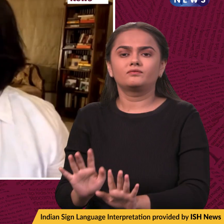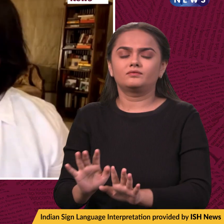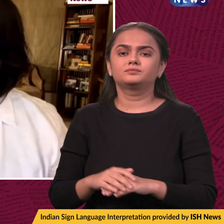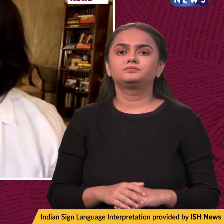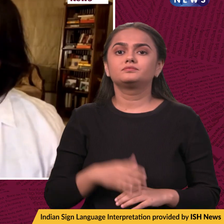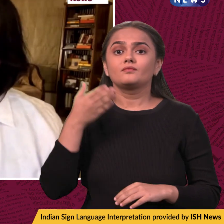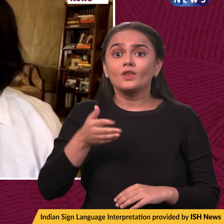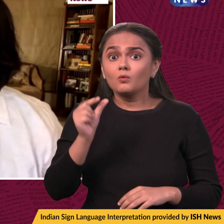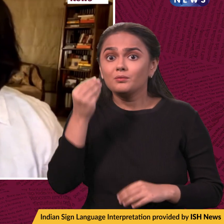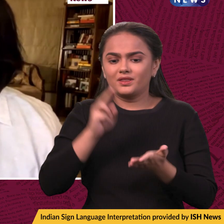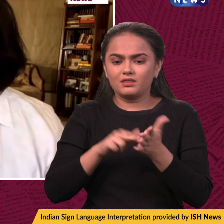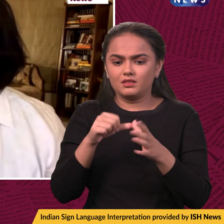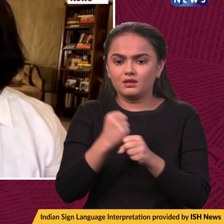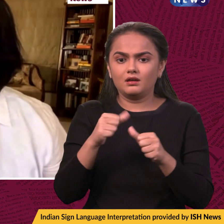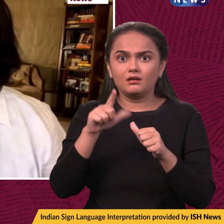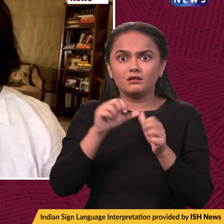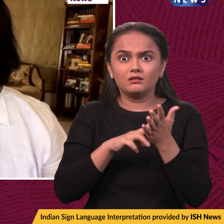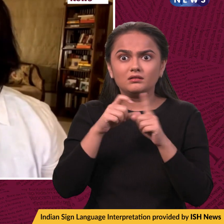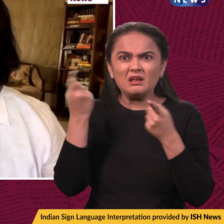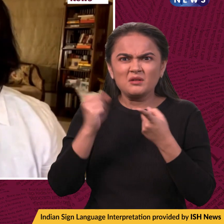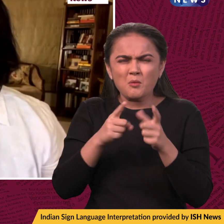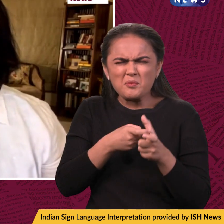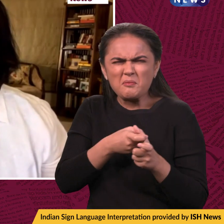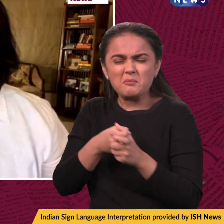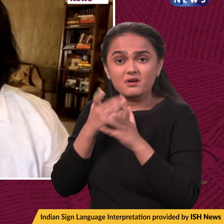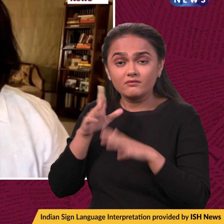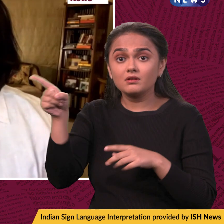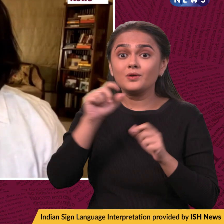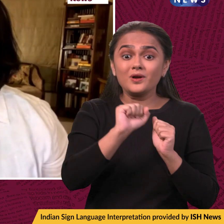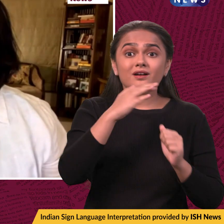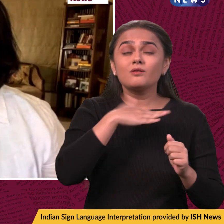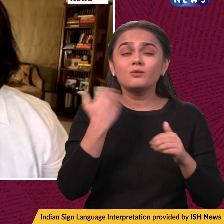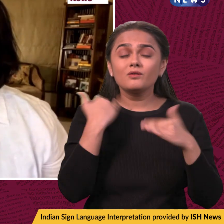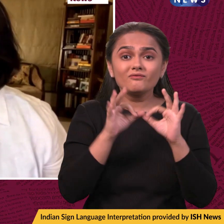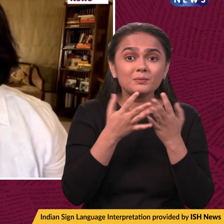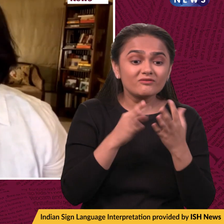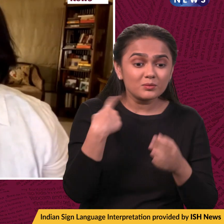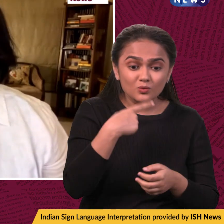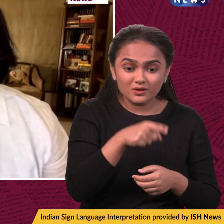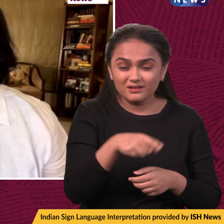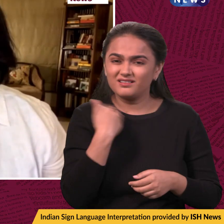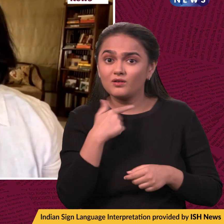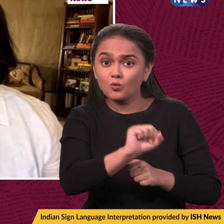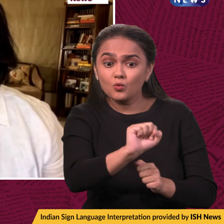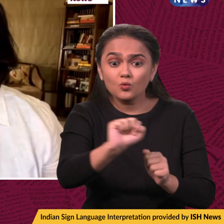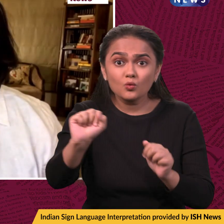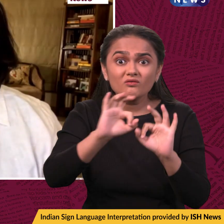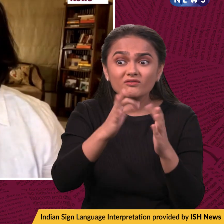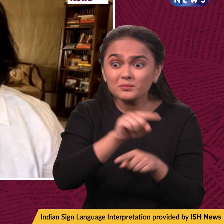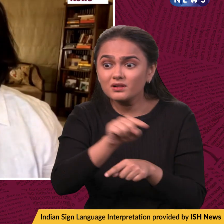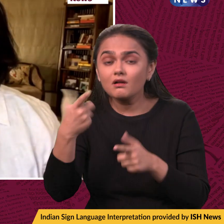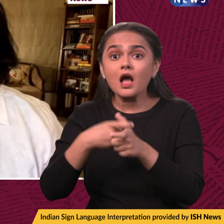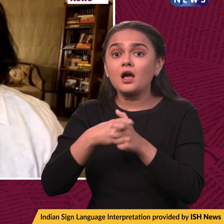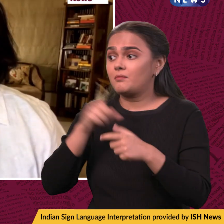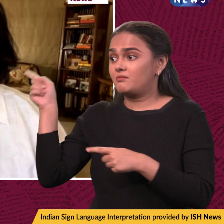An update from Nagaland after that terrible shooting we had about a week ago. The families of the victims who were killed in Nagaland by the armed